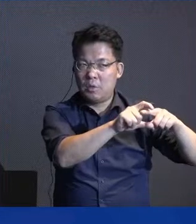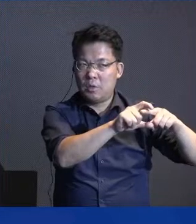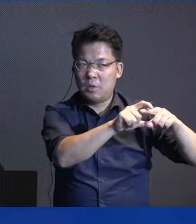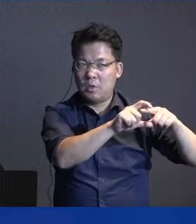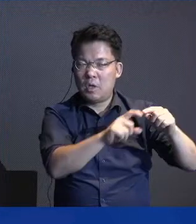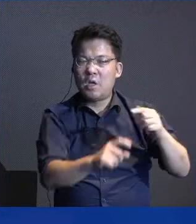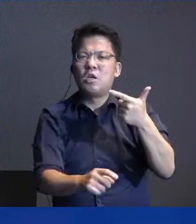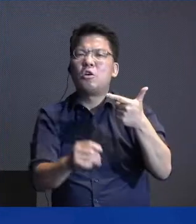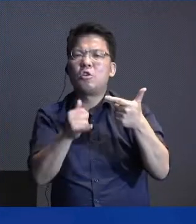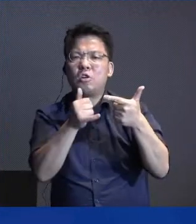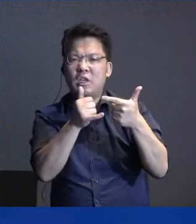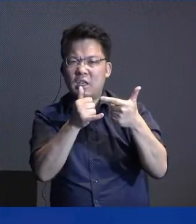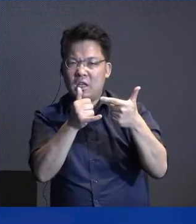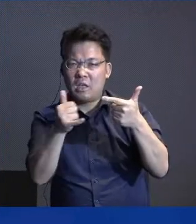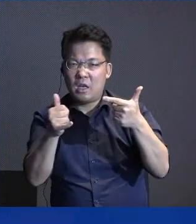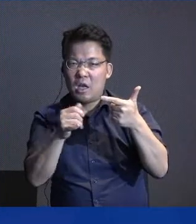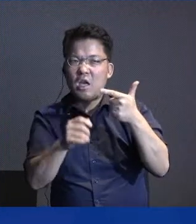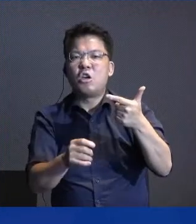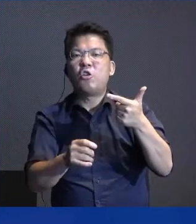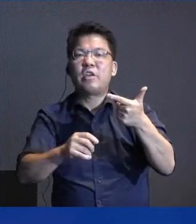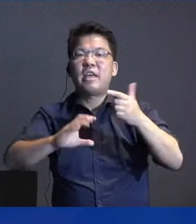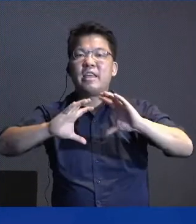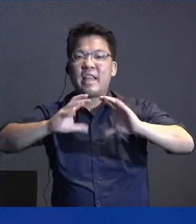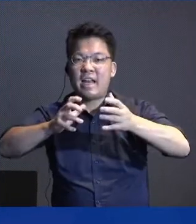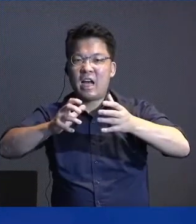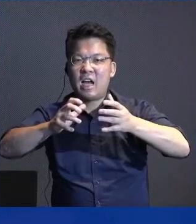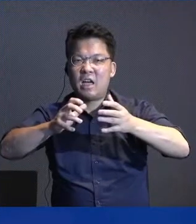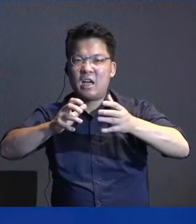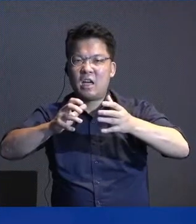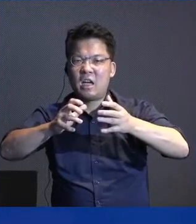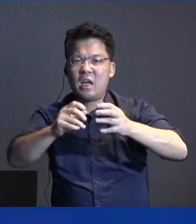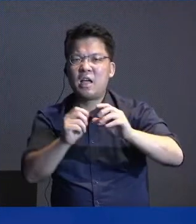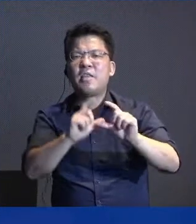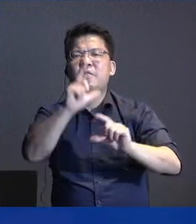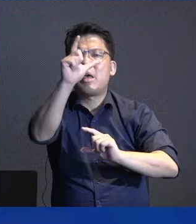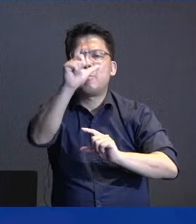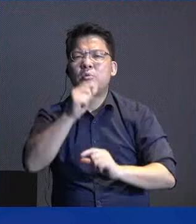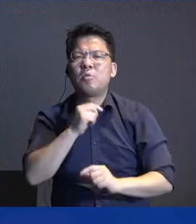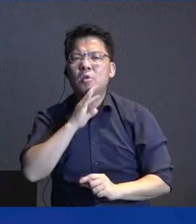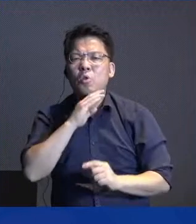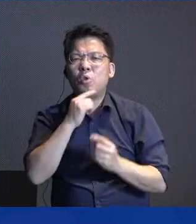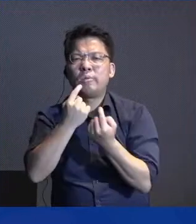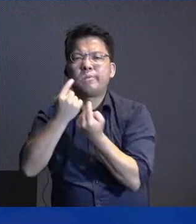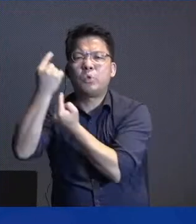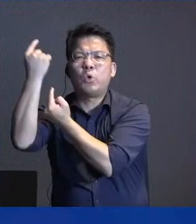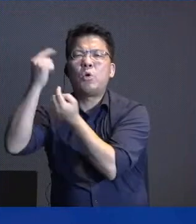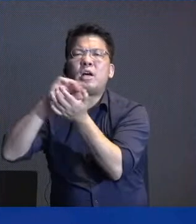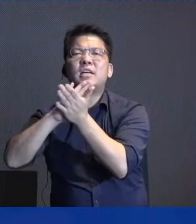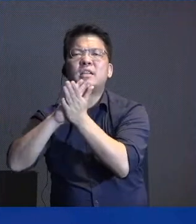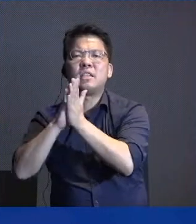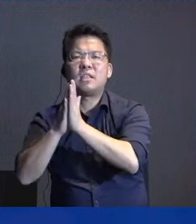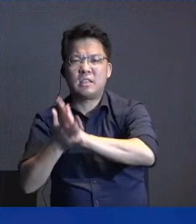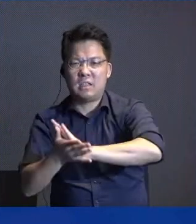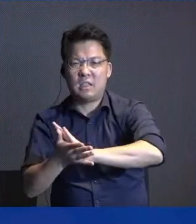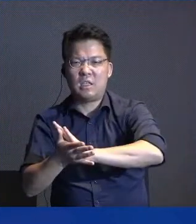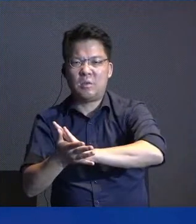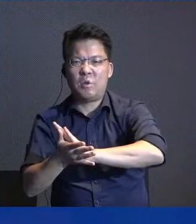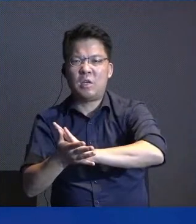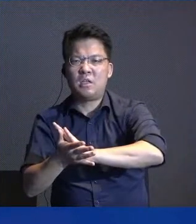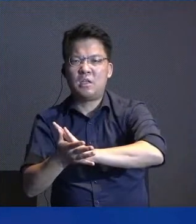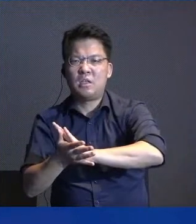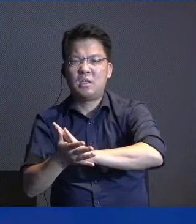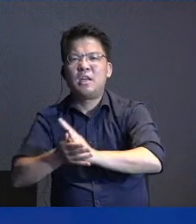last 2 years with all this lockdown and consequent changes, what it has really made us feel is that you